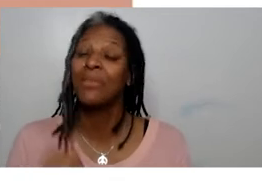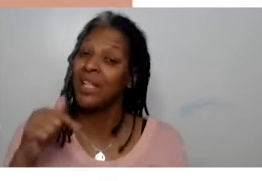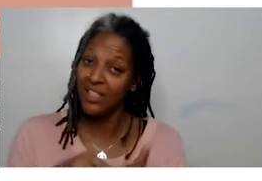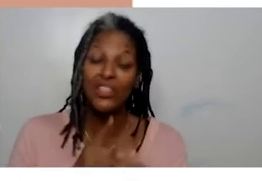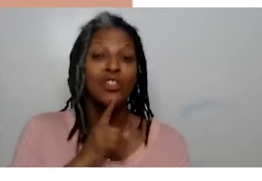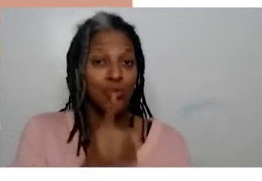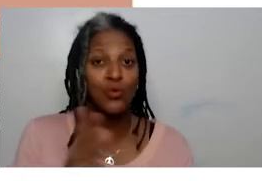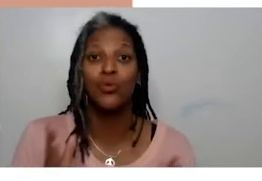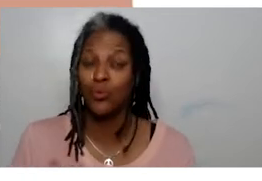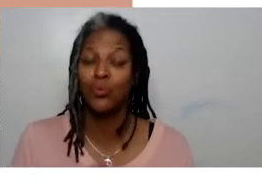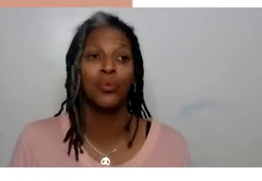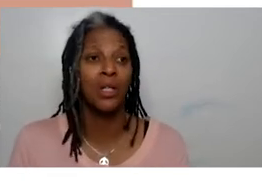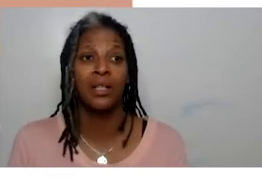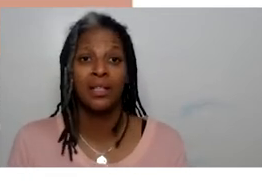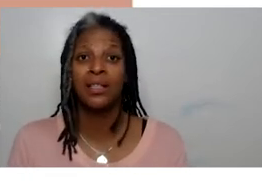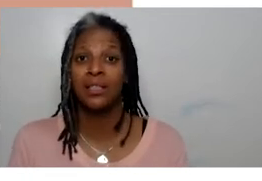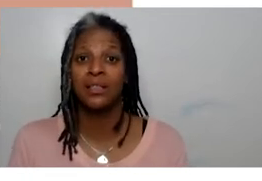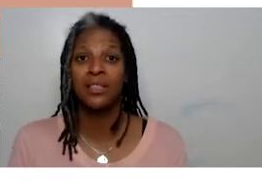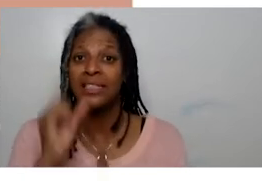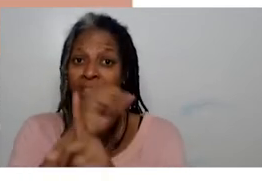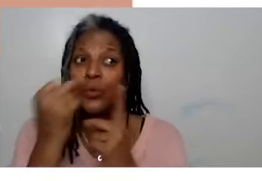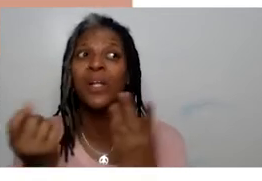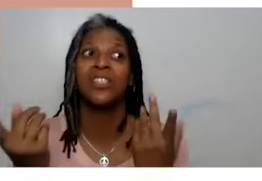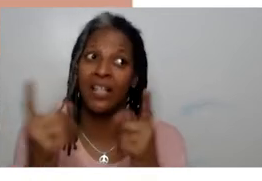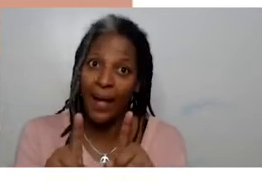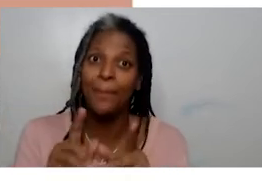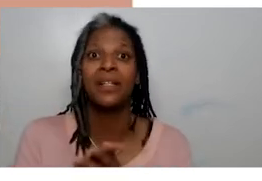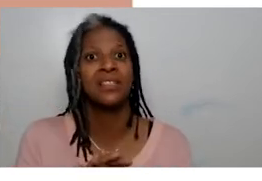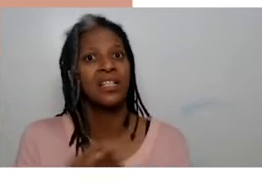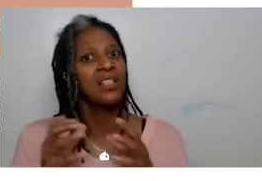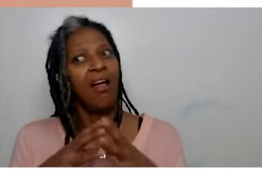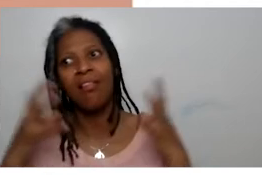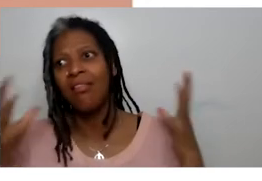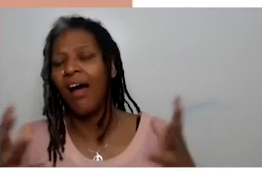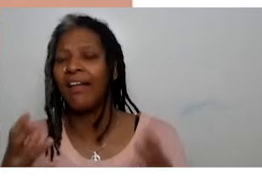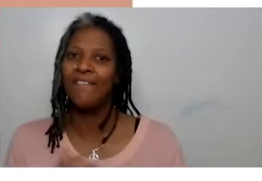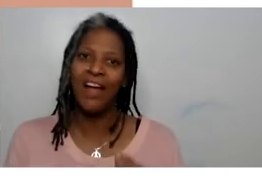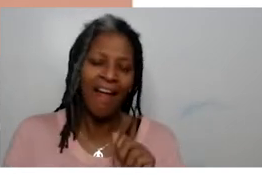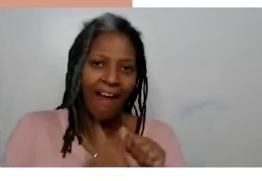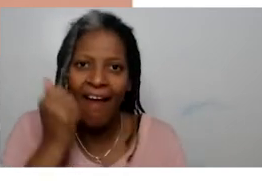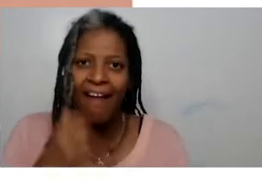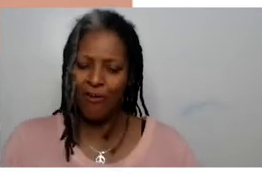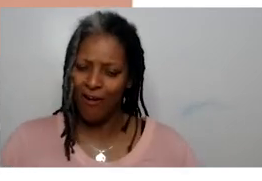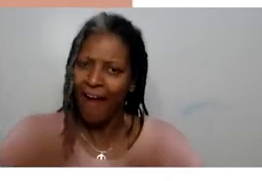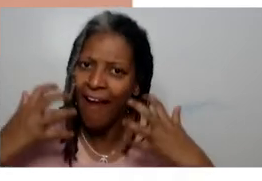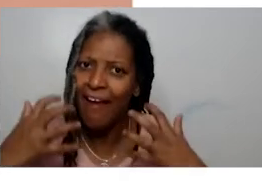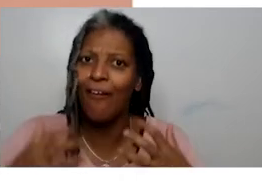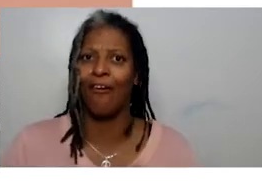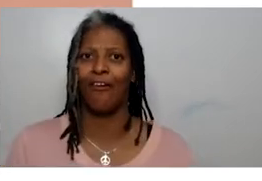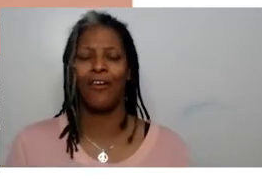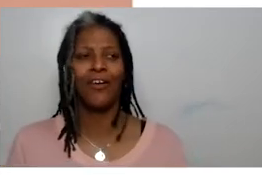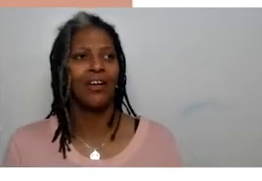speaks the truth. A lot of sadness, a lot of anger, feeling like it has hit home for you.